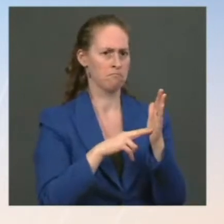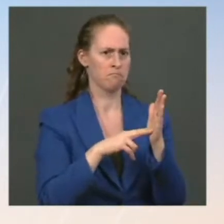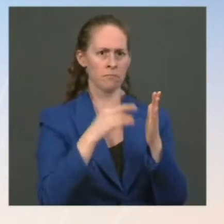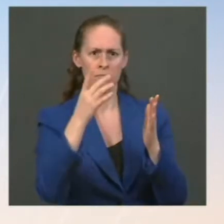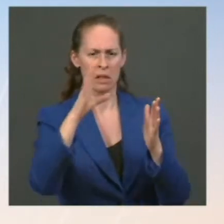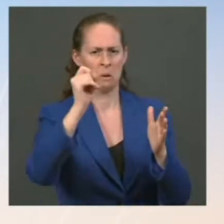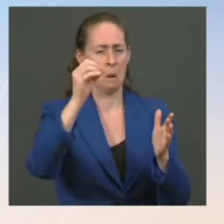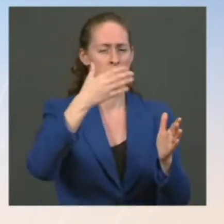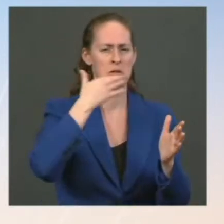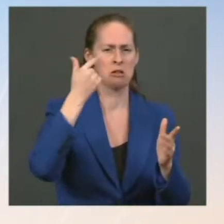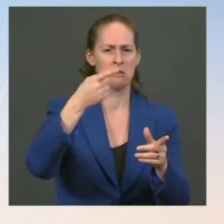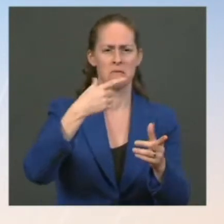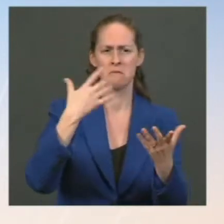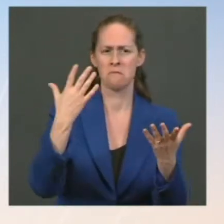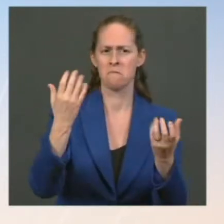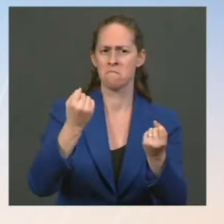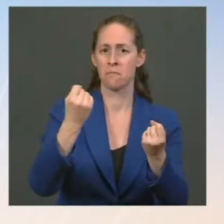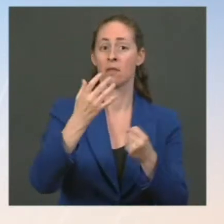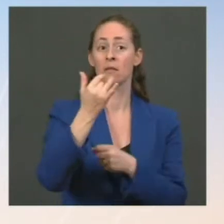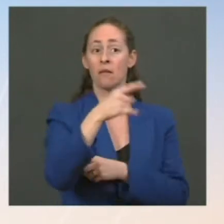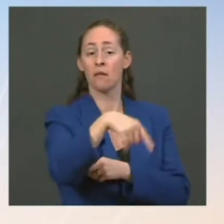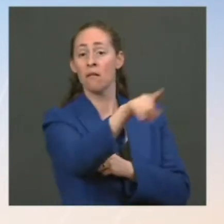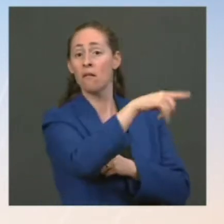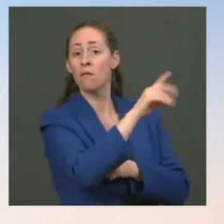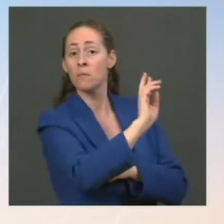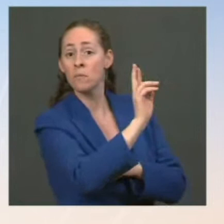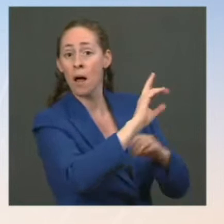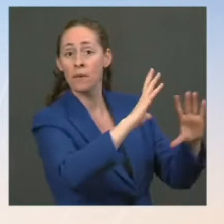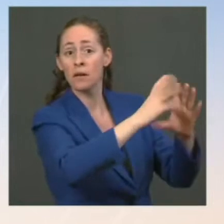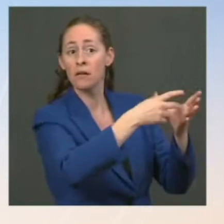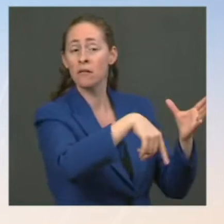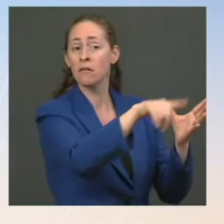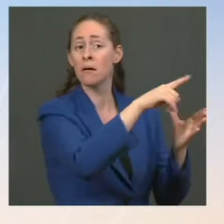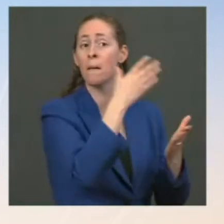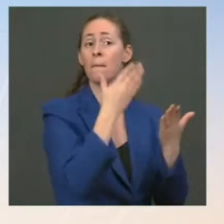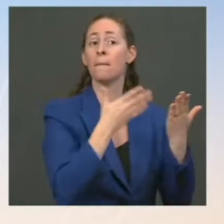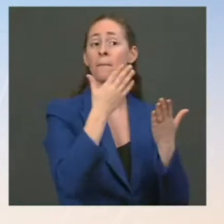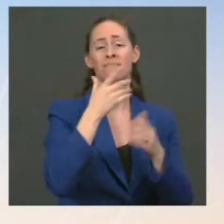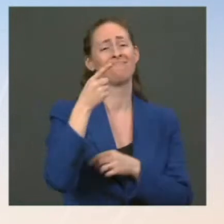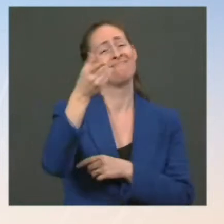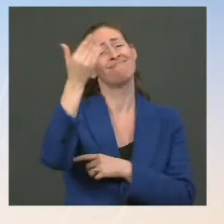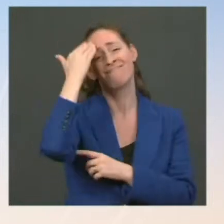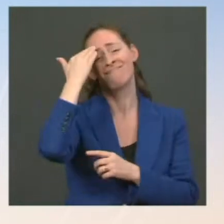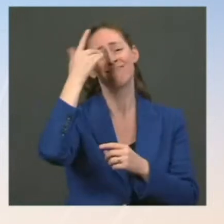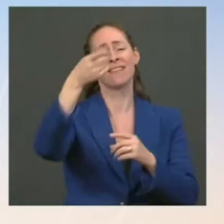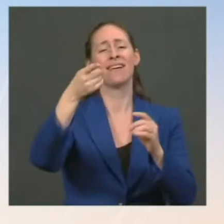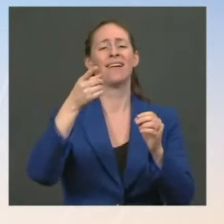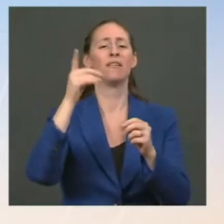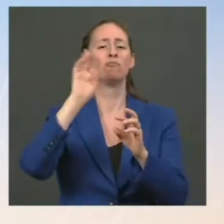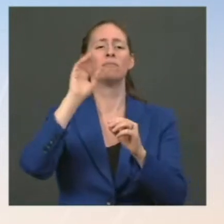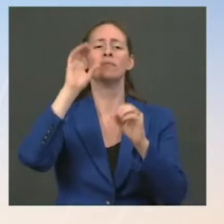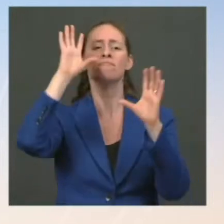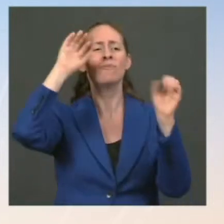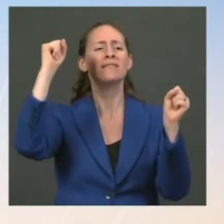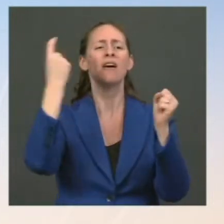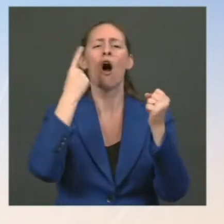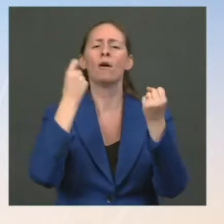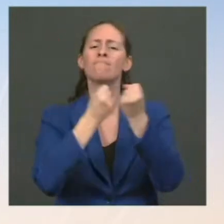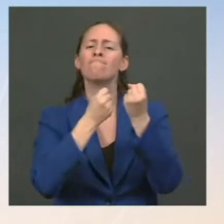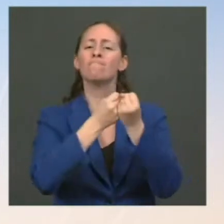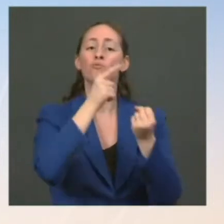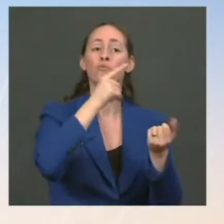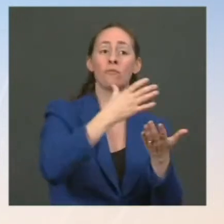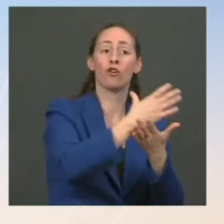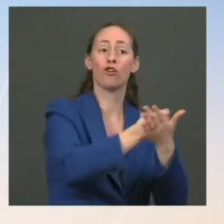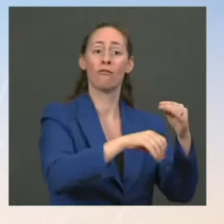say, that the Republicans put out. Obviously, the president's commitment remains not raising taxes for anyone making less than $400,000 a year.